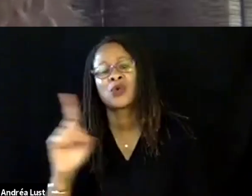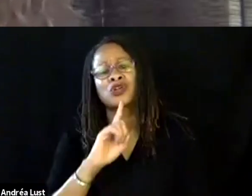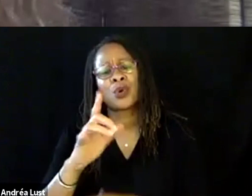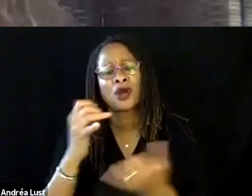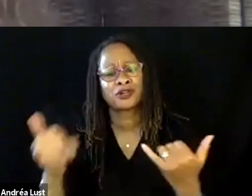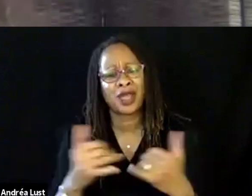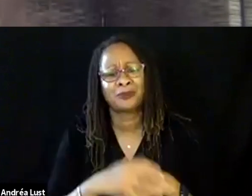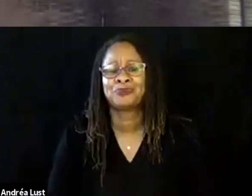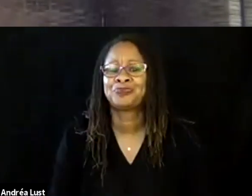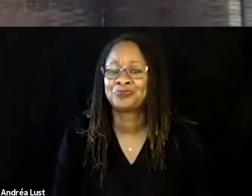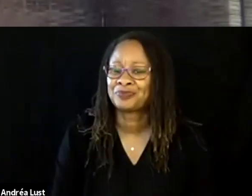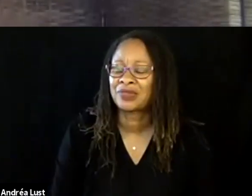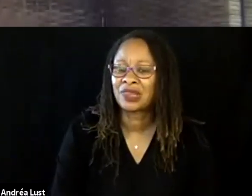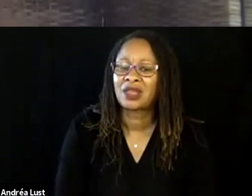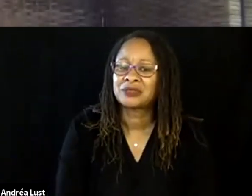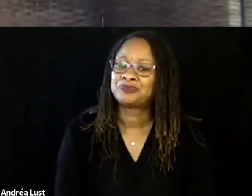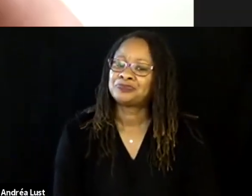you know, right now?